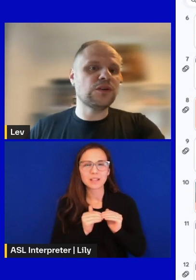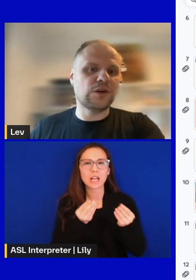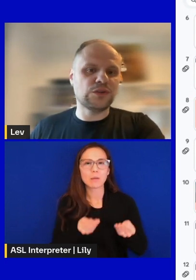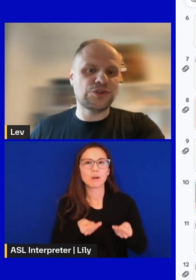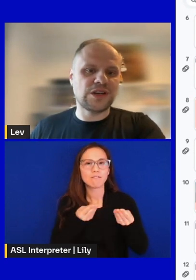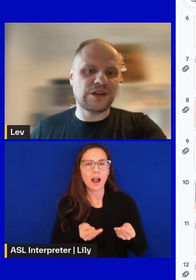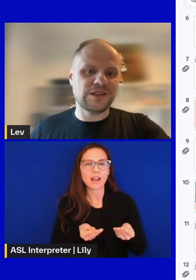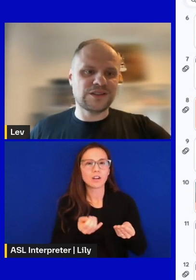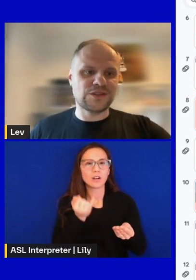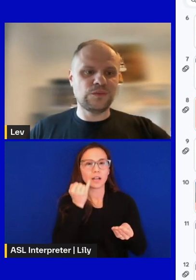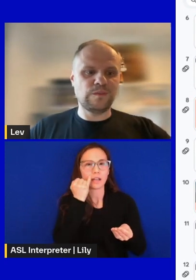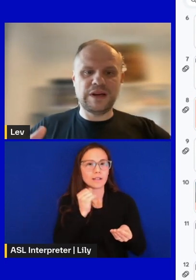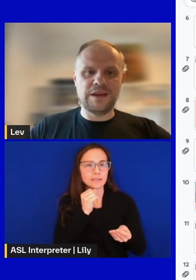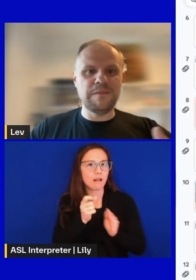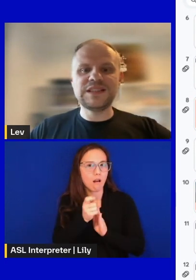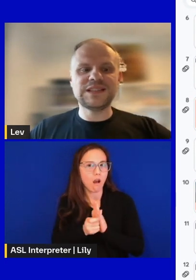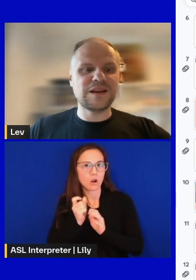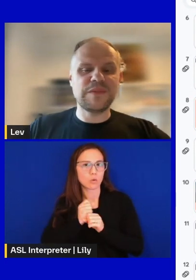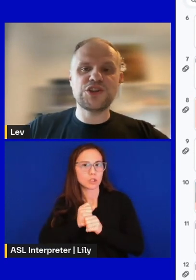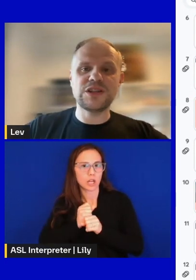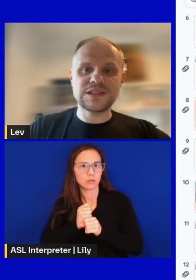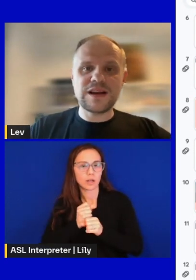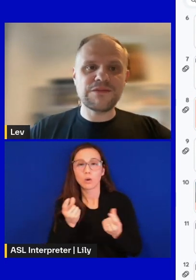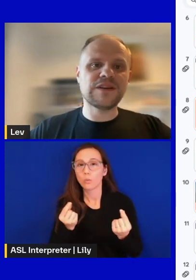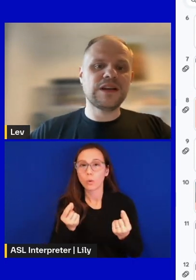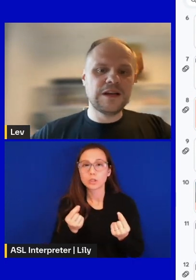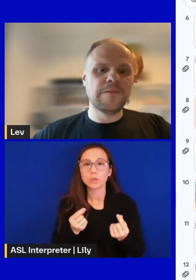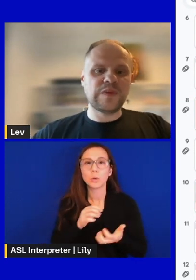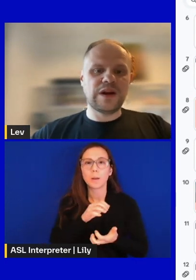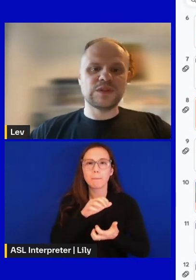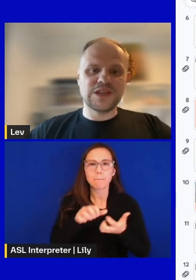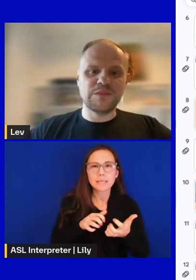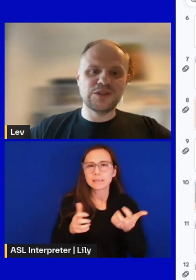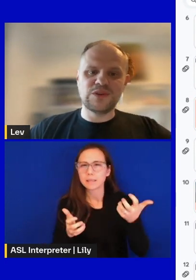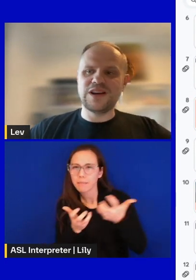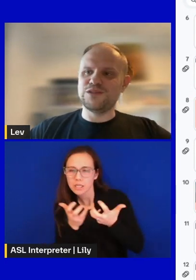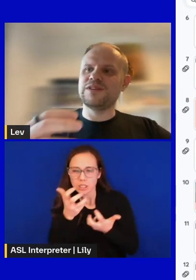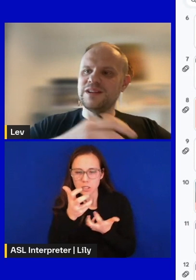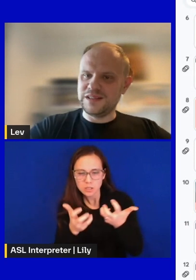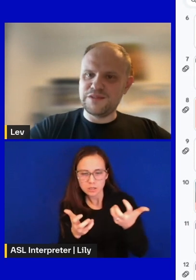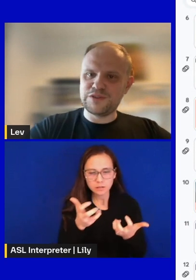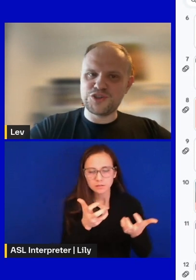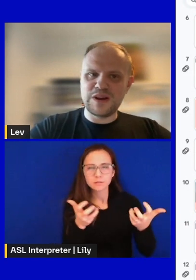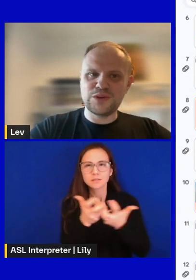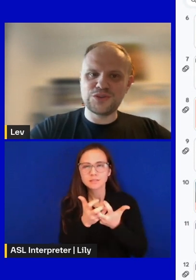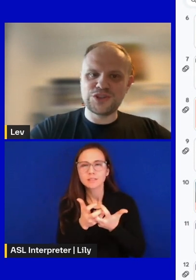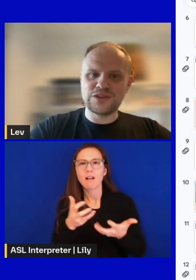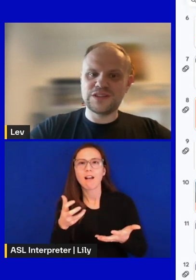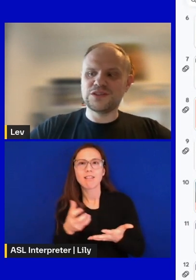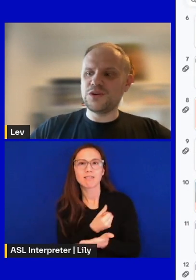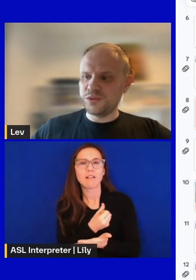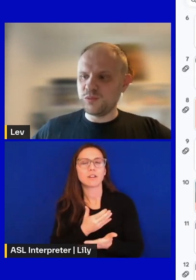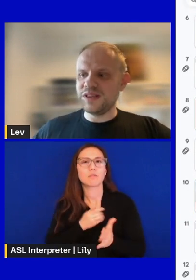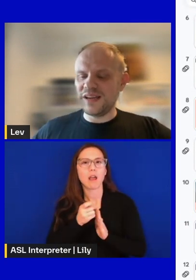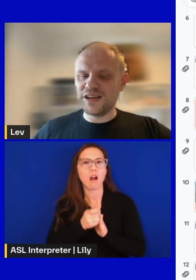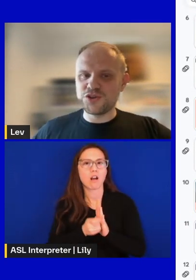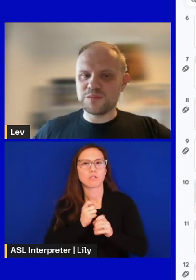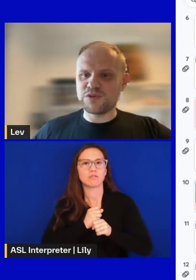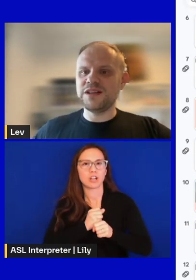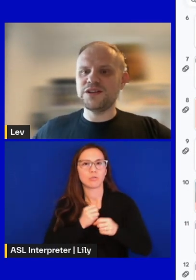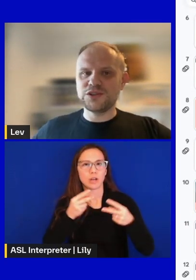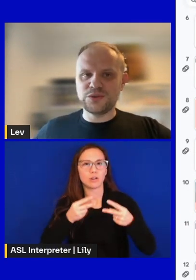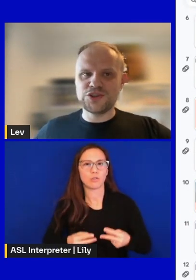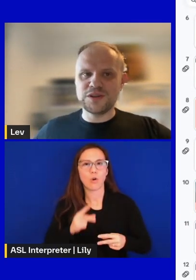it's not auto-generated. So by mixing and matching stuff, I was able to kind of leverage my auto-generated code with the